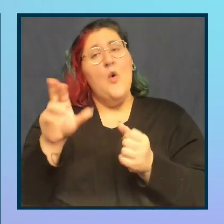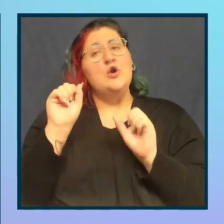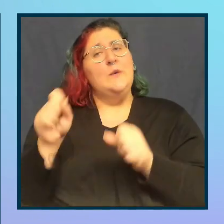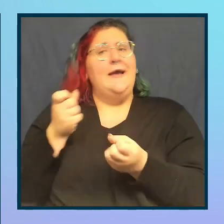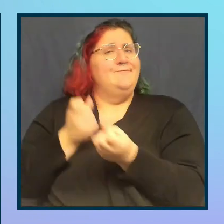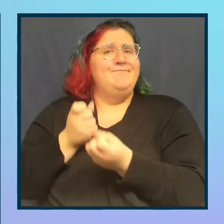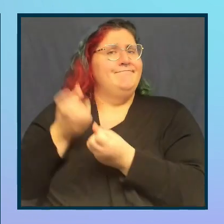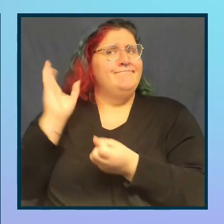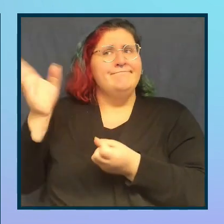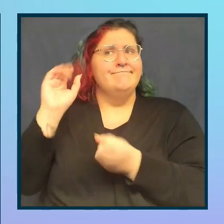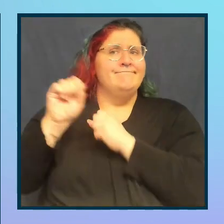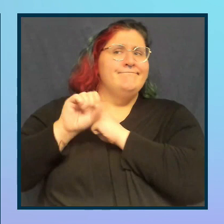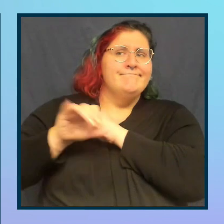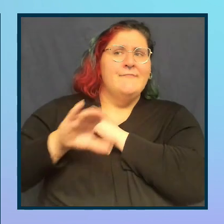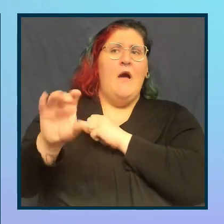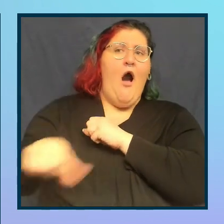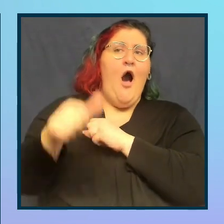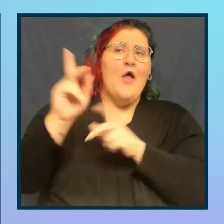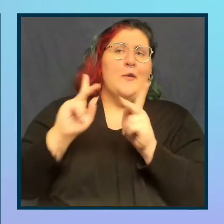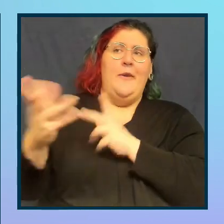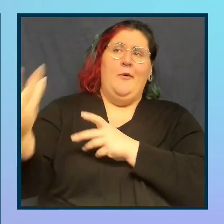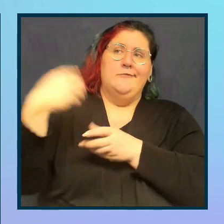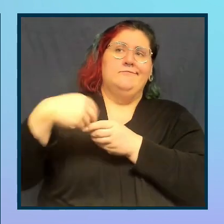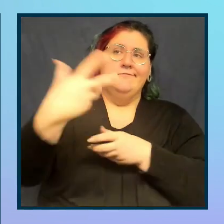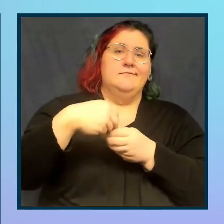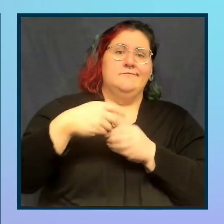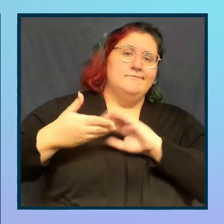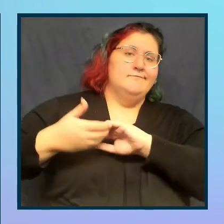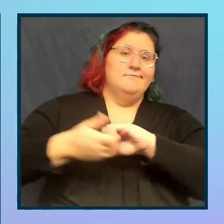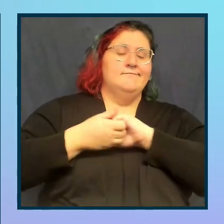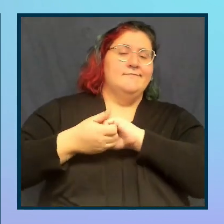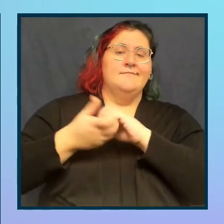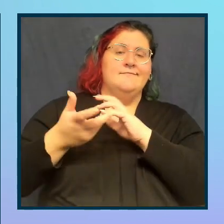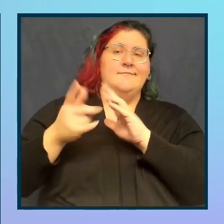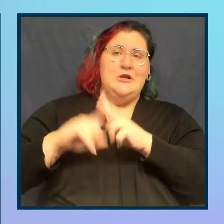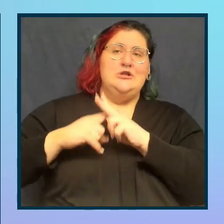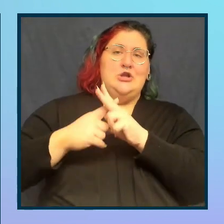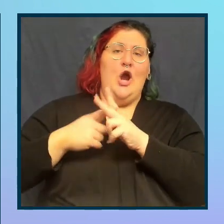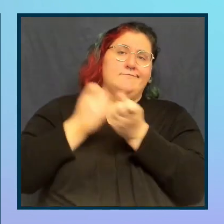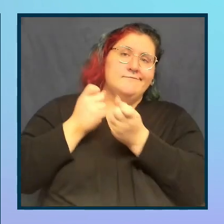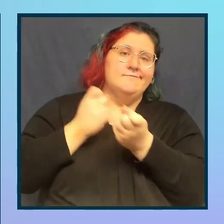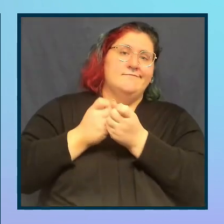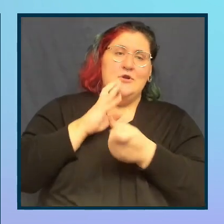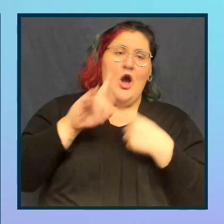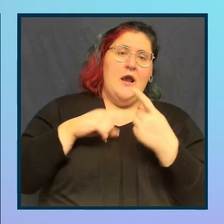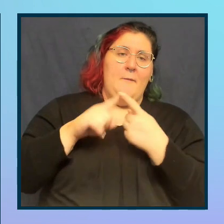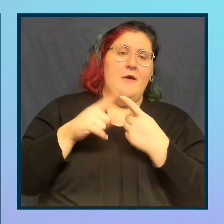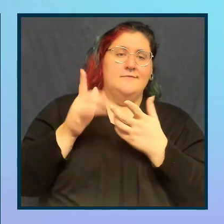other people in the community to help evangelize with you. Absolutely. Thanks, Glenda. Mm-hmm.